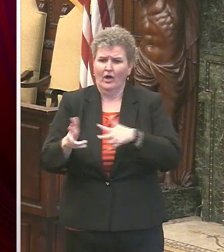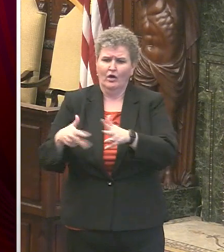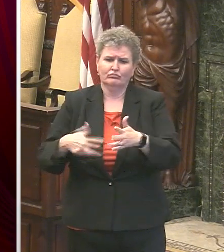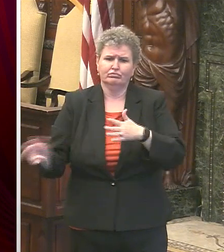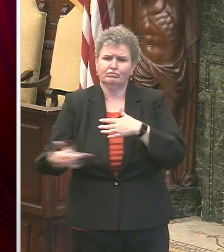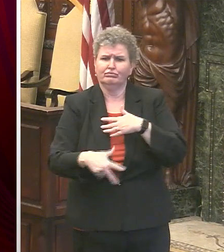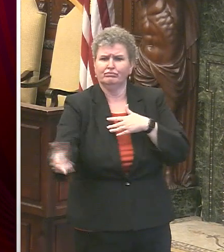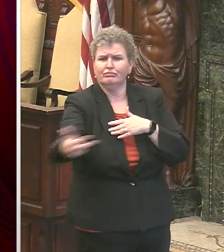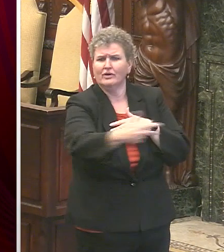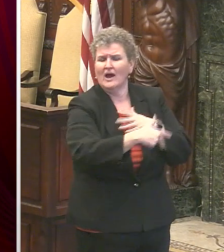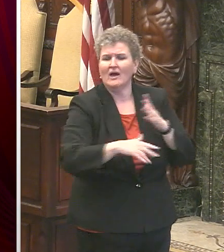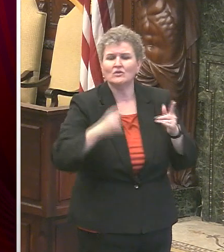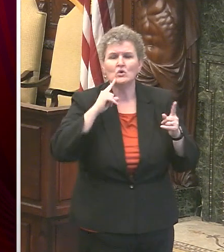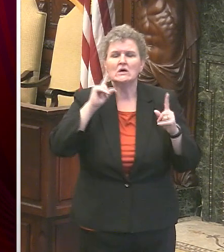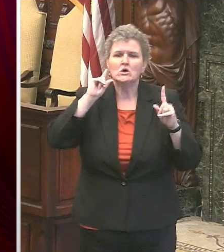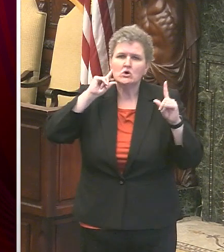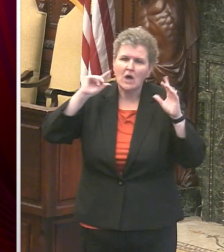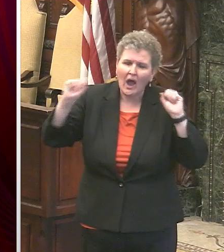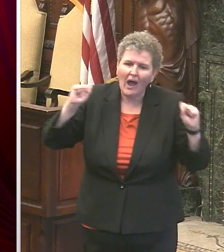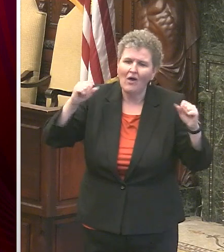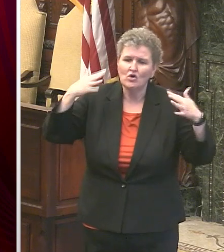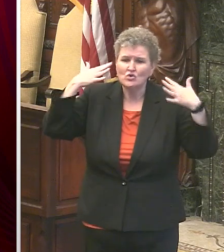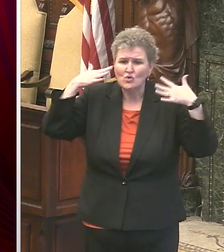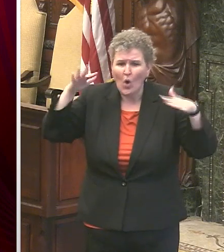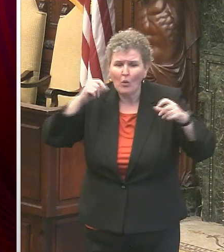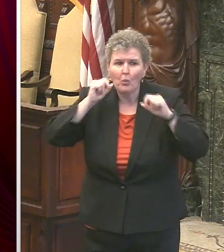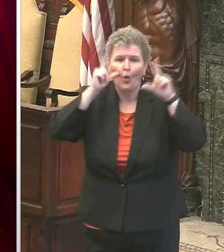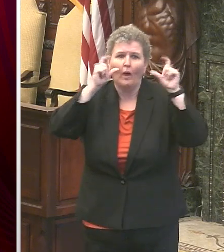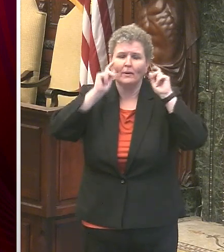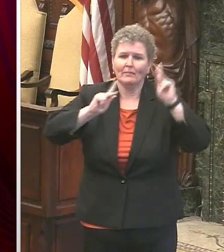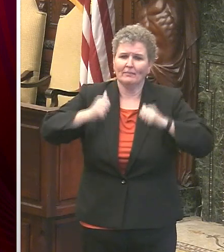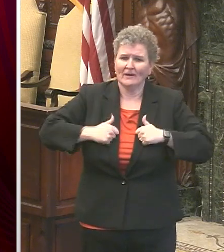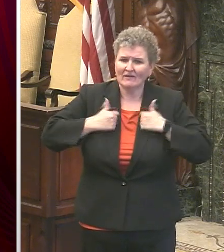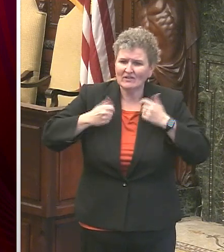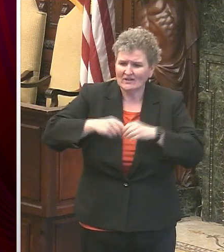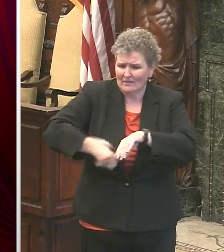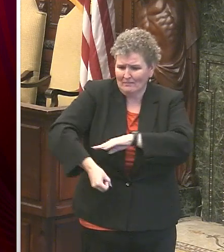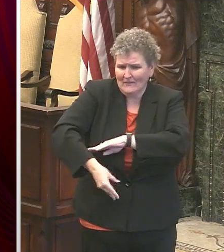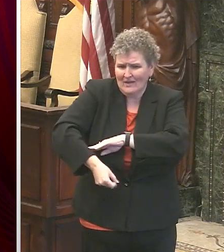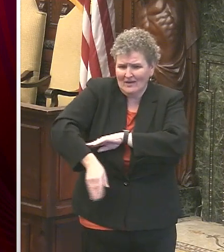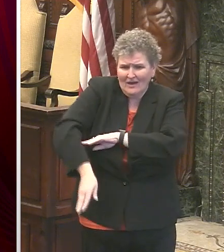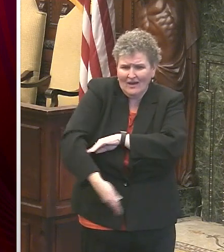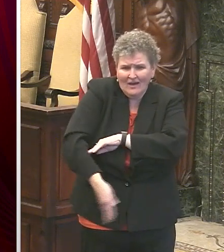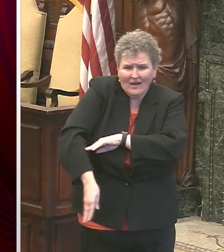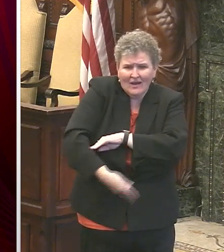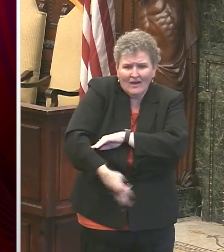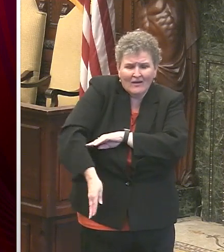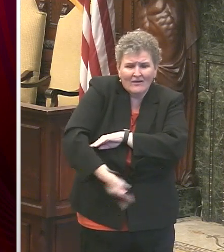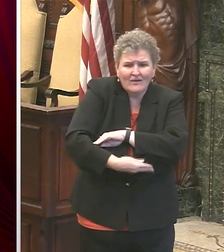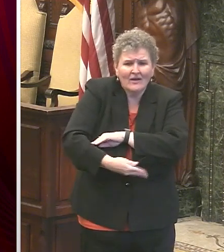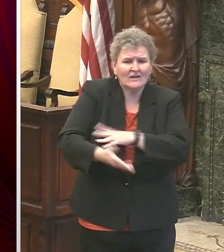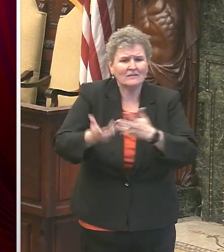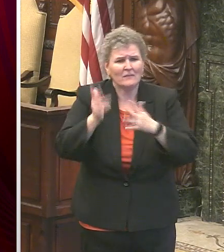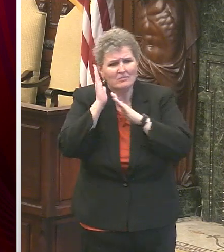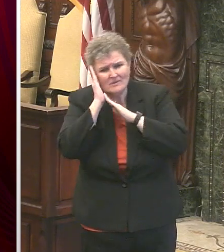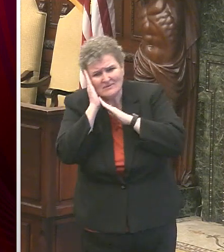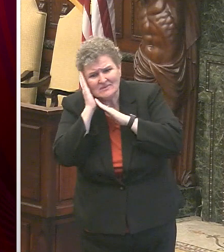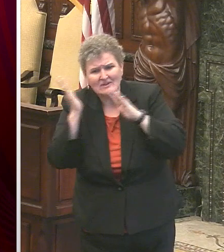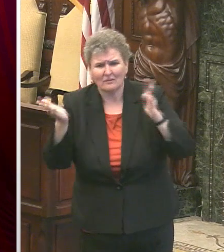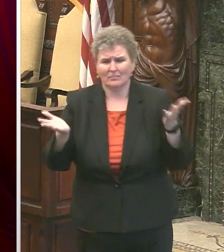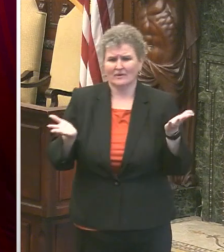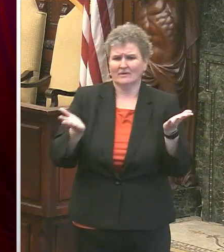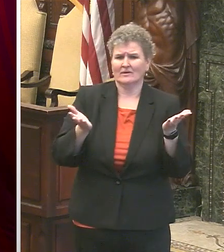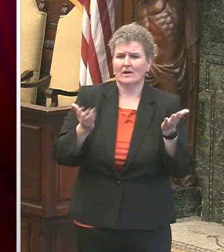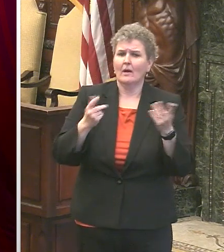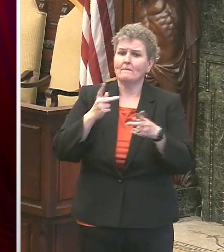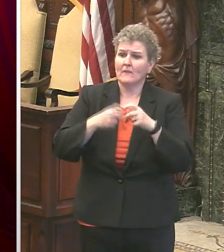people up in their apartments and houses, at 11, 12, 1 o'clock in the morning. Those things are problematic. And if there was a place for people to go